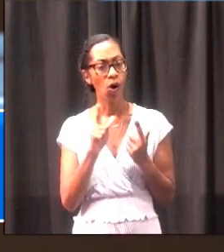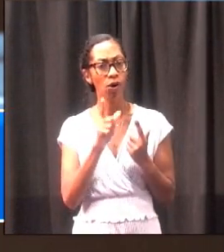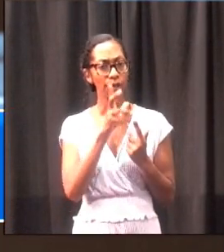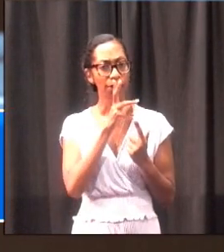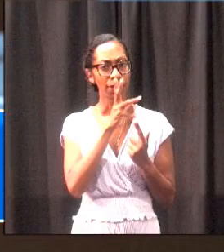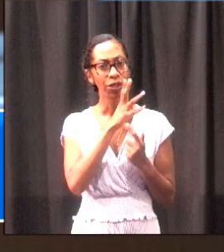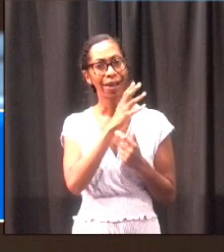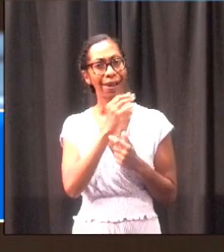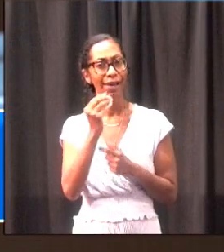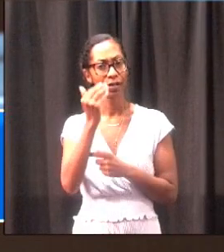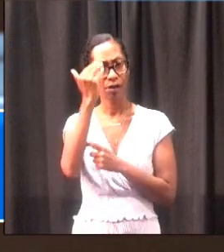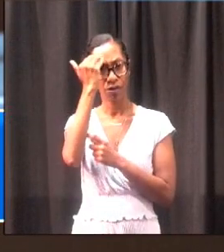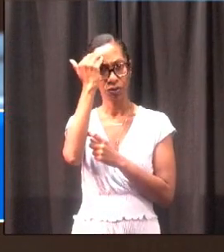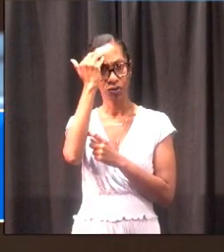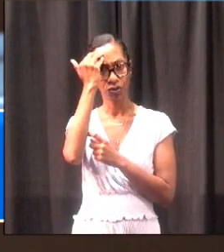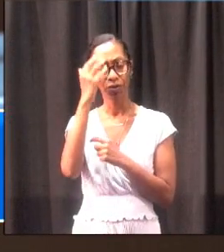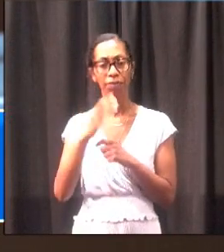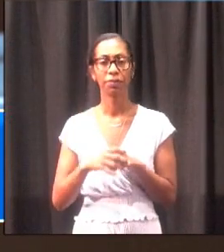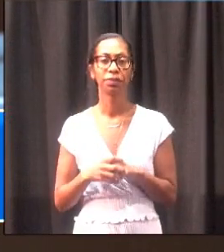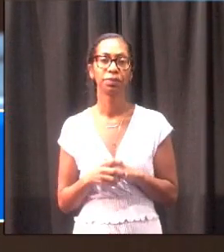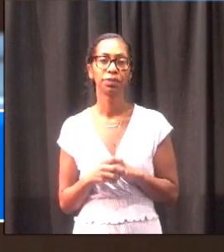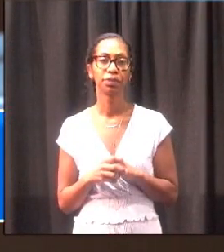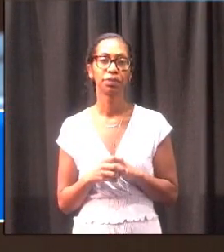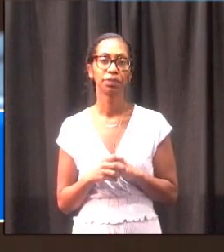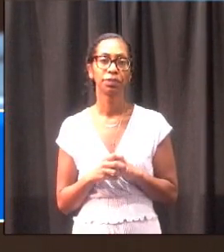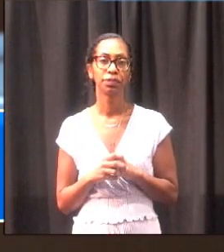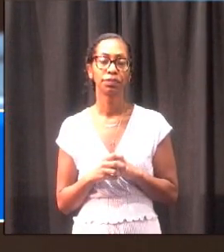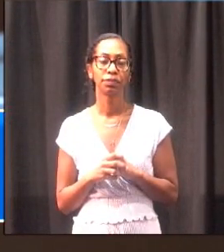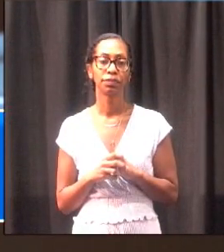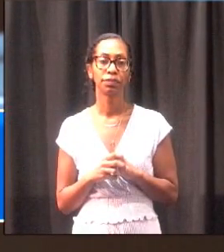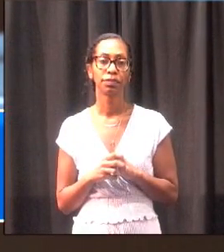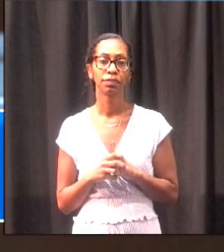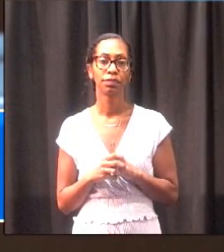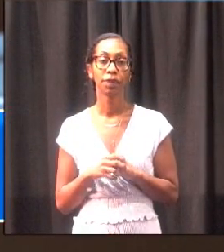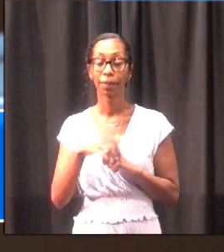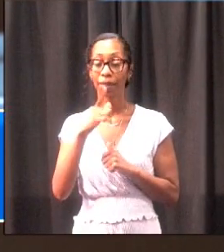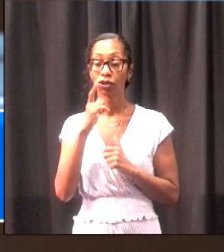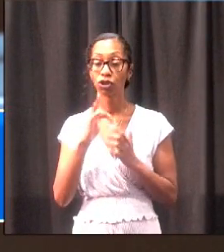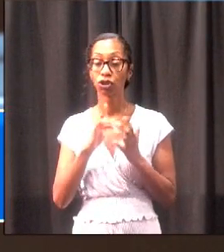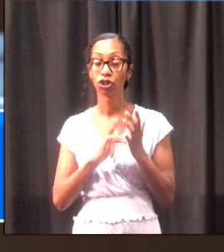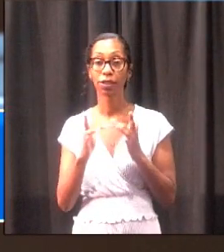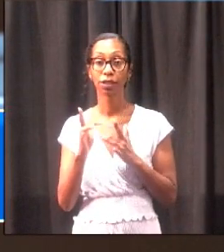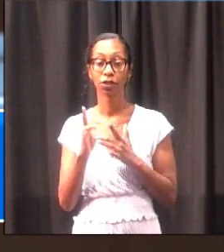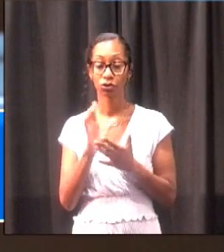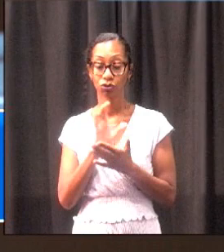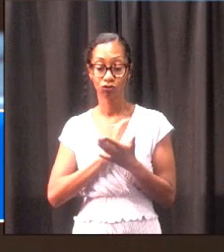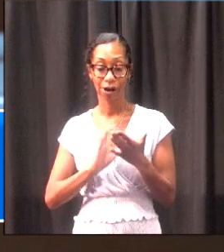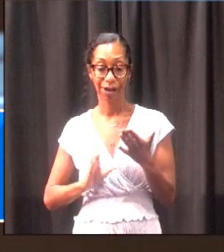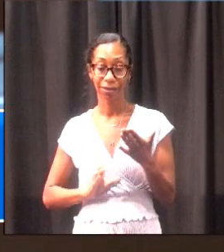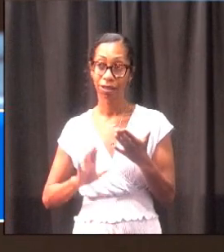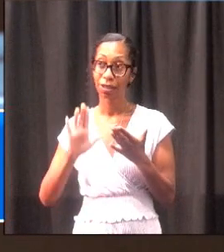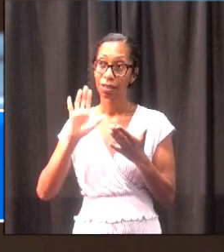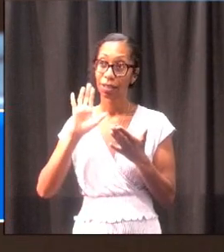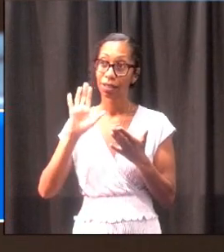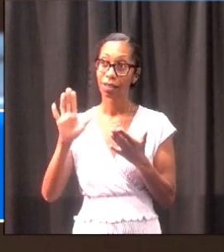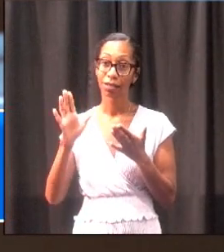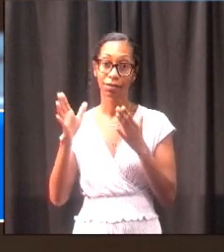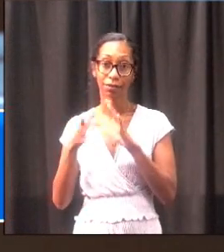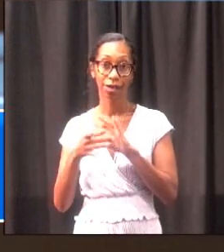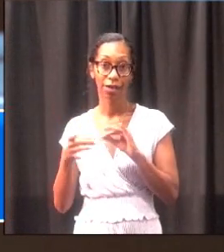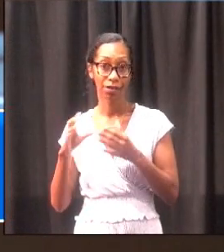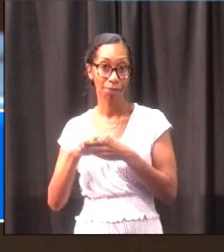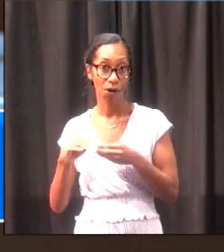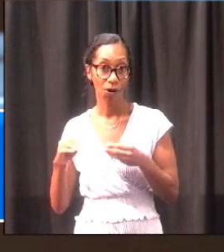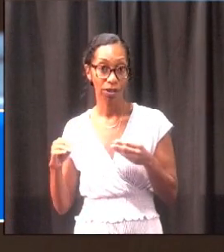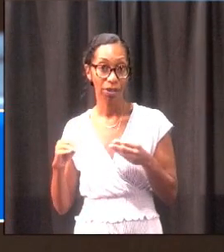knowledge. Even as the testimony of Christ was confirmed in you, so that